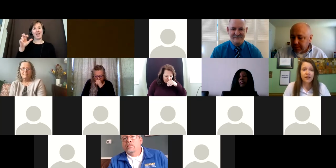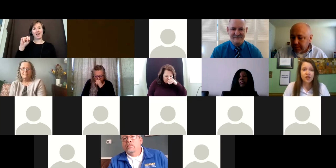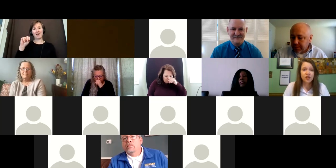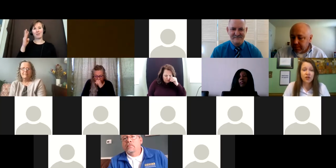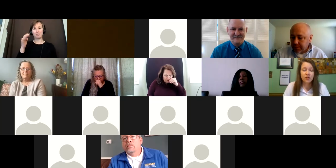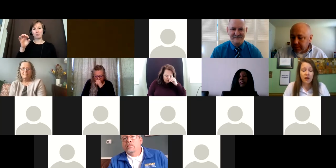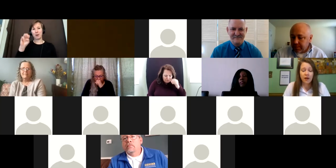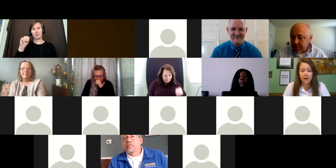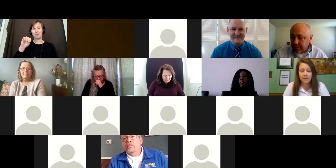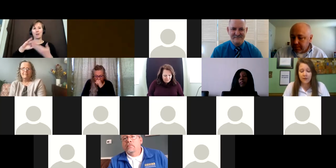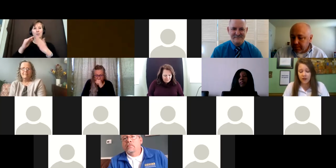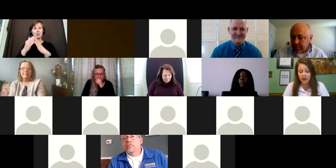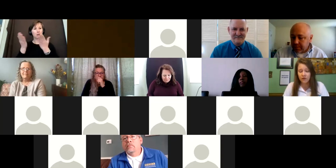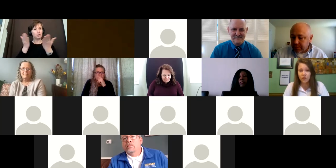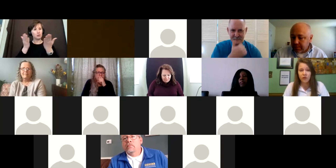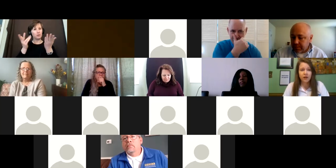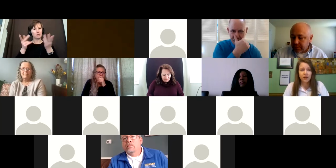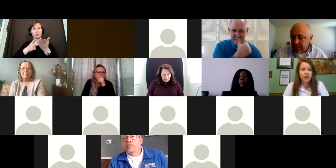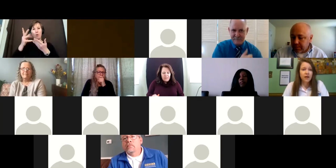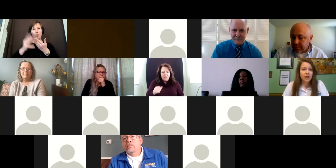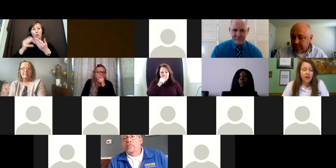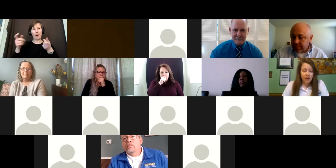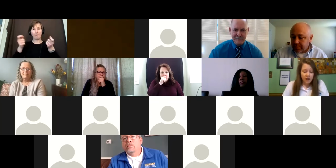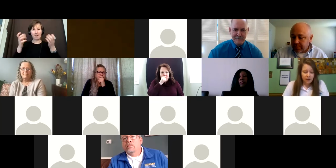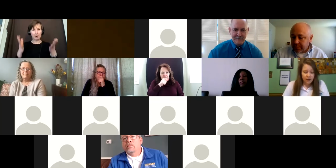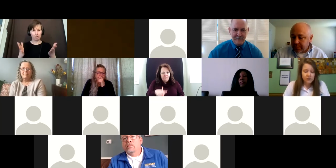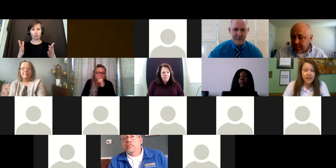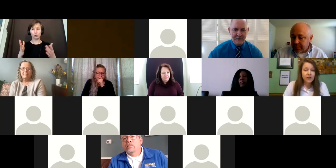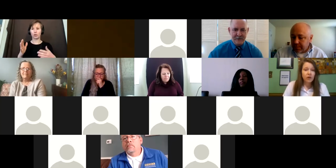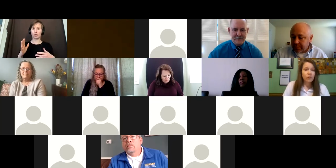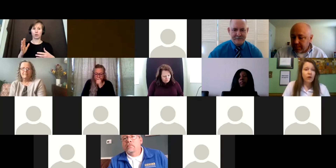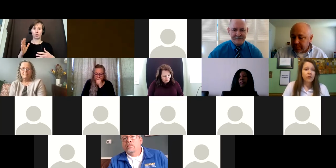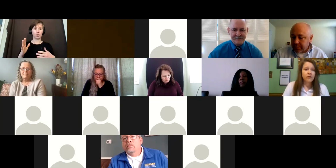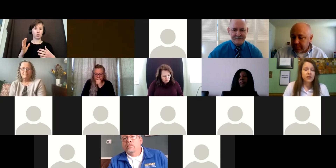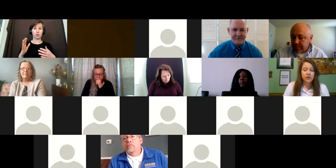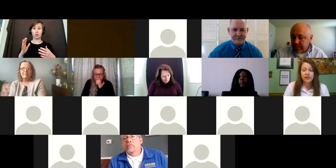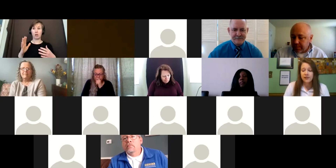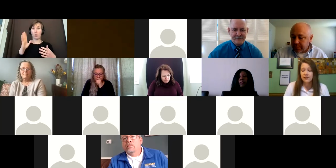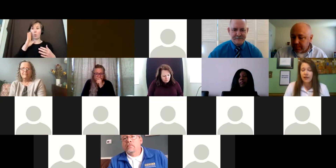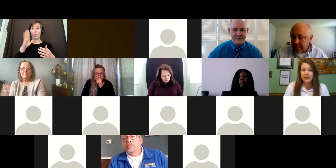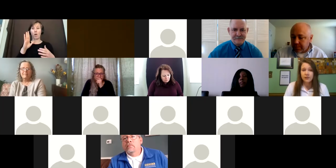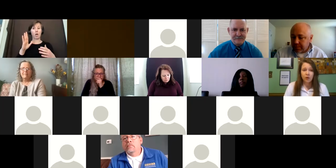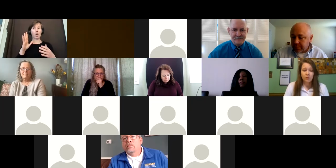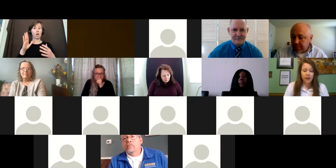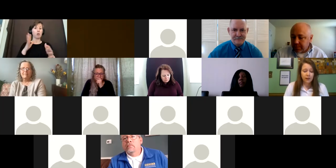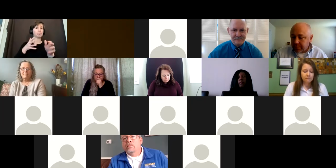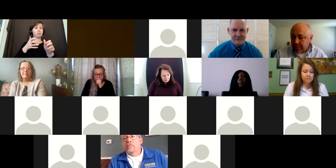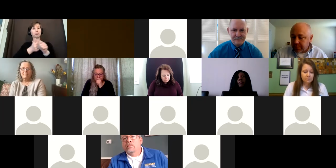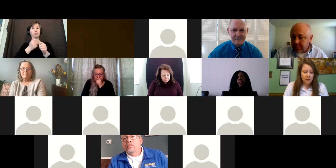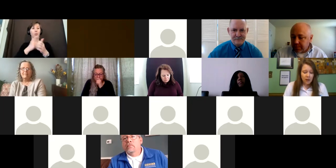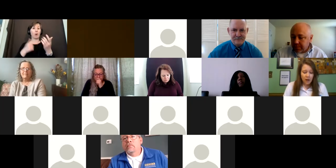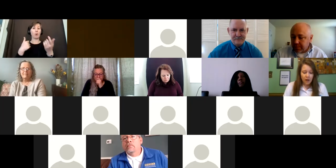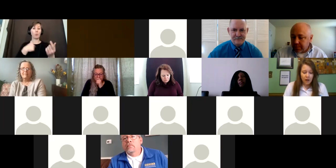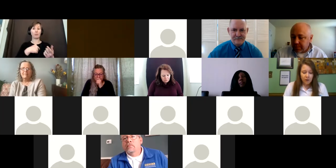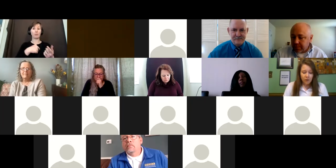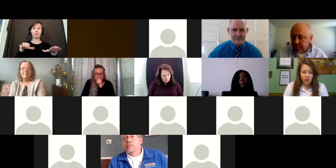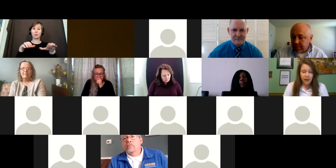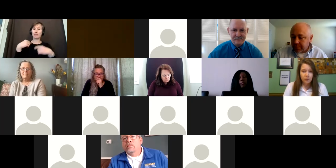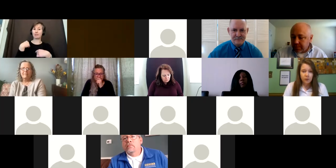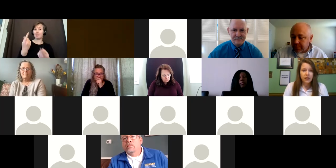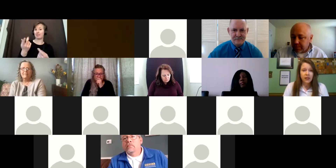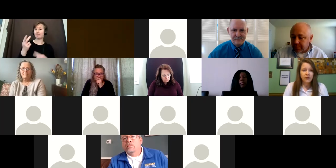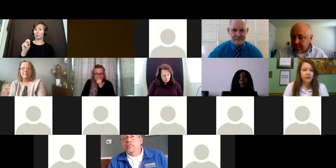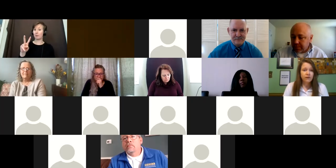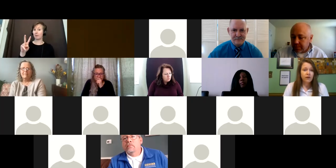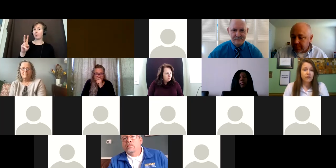Program Manager. I'll give you a update on what we've been doing since the last board meeting.